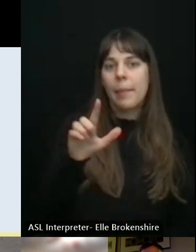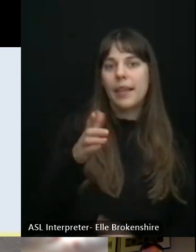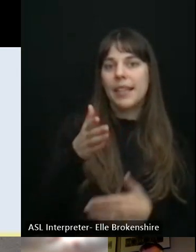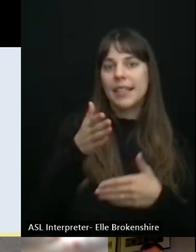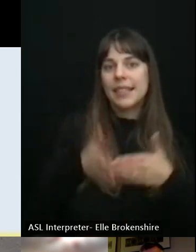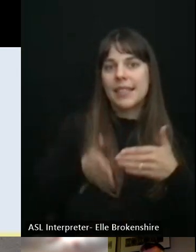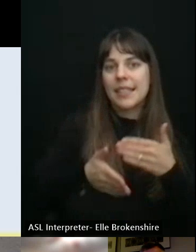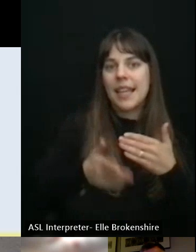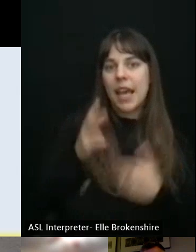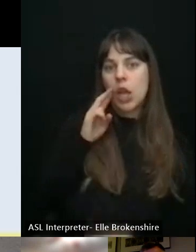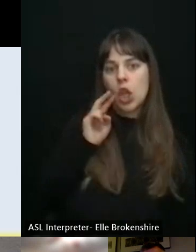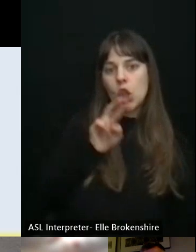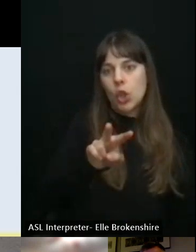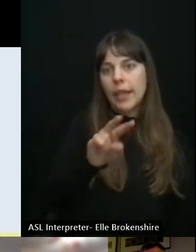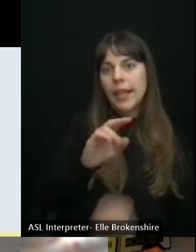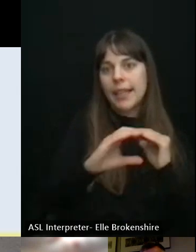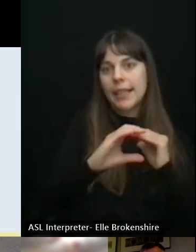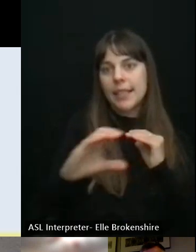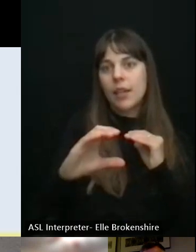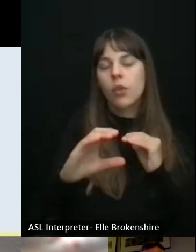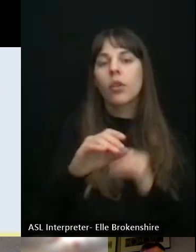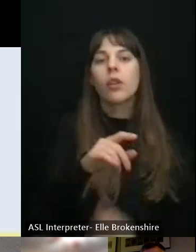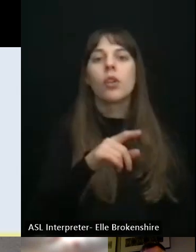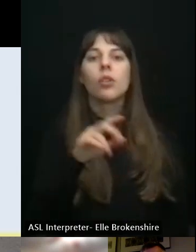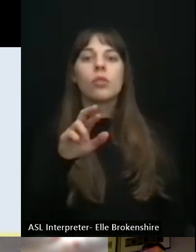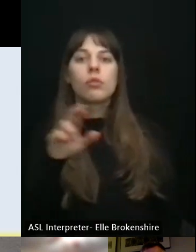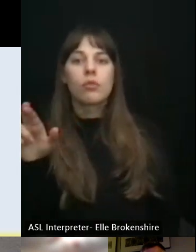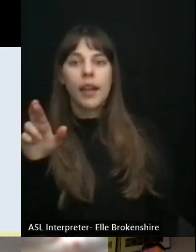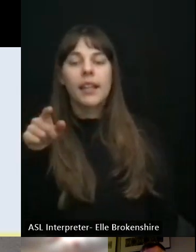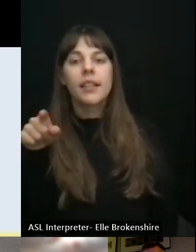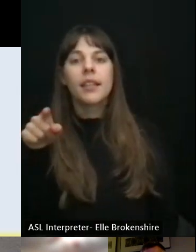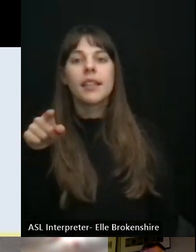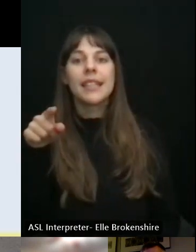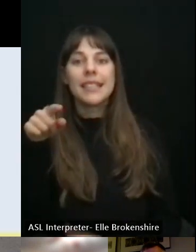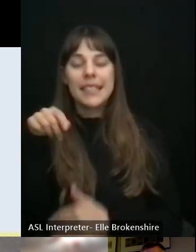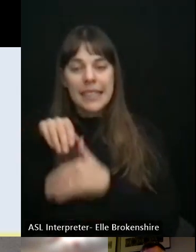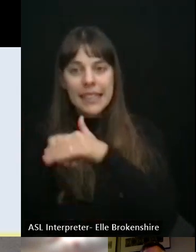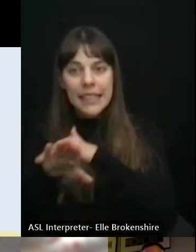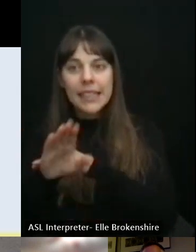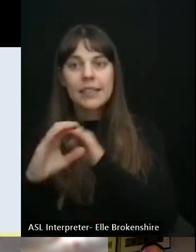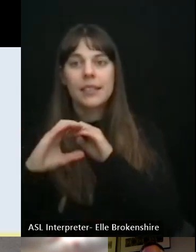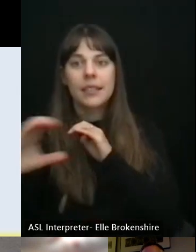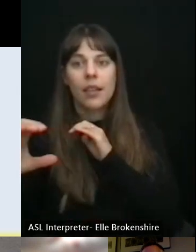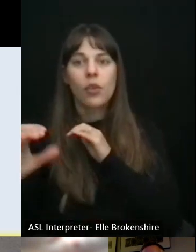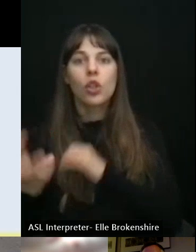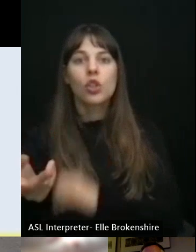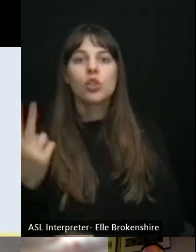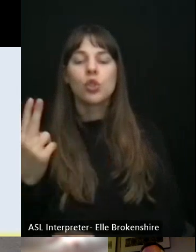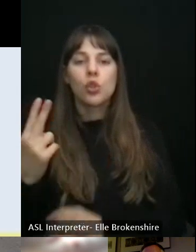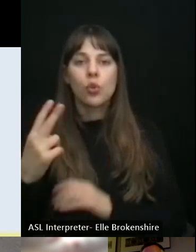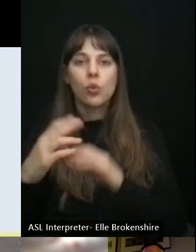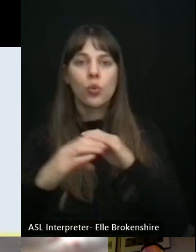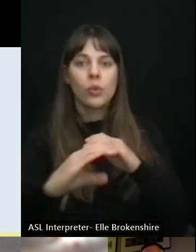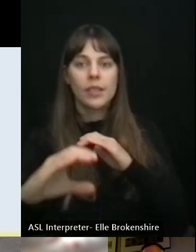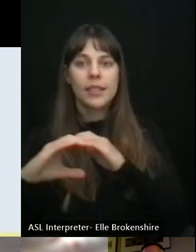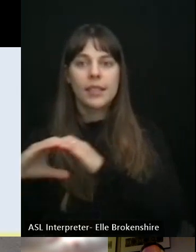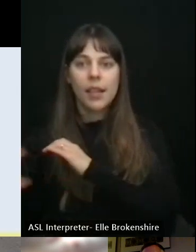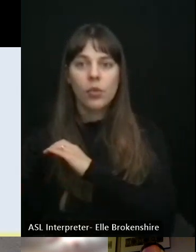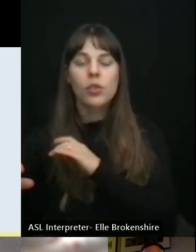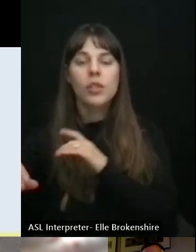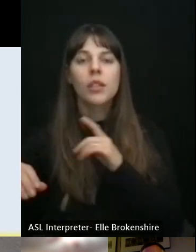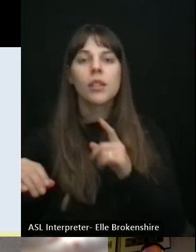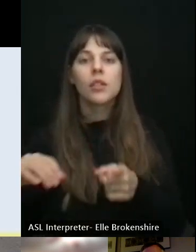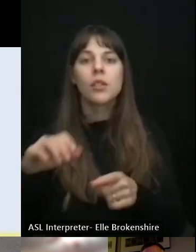inside one of the tunnels. There are two tunnels that run underneath Mount Lebanon and Dormont, between Mount